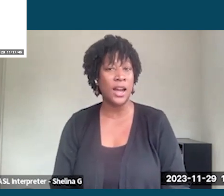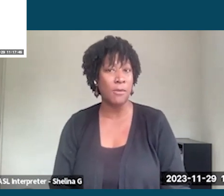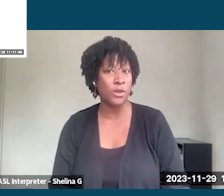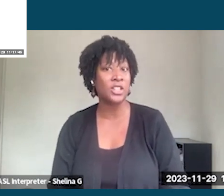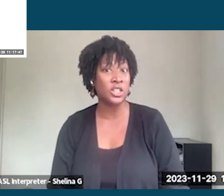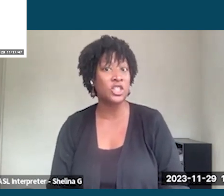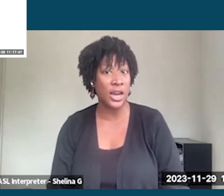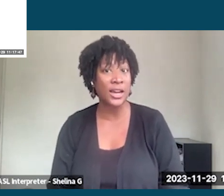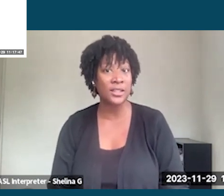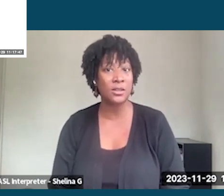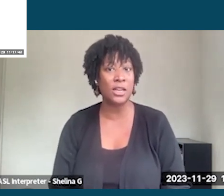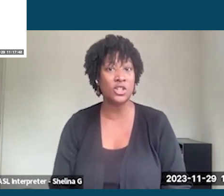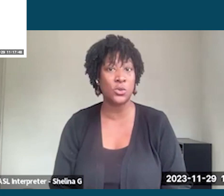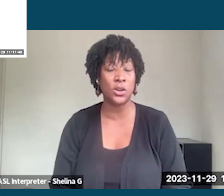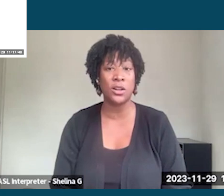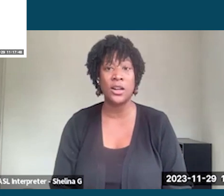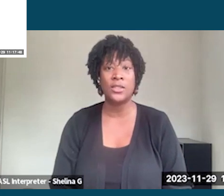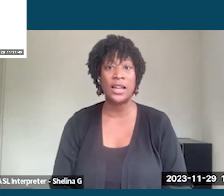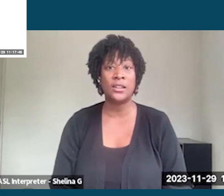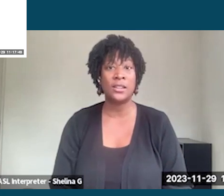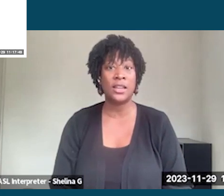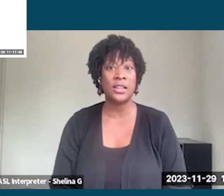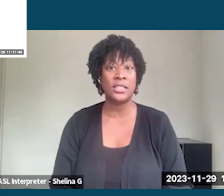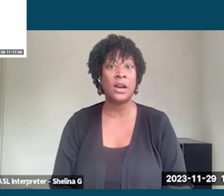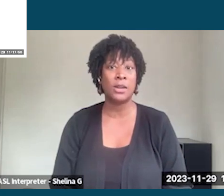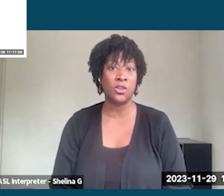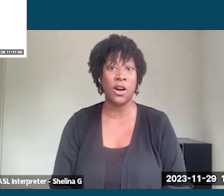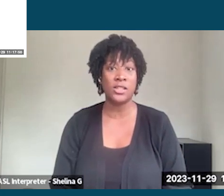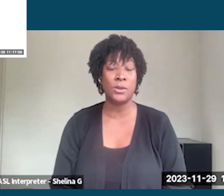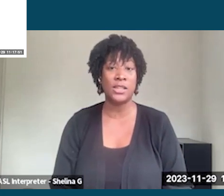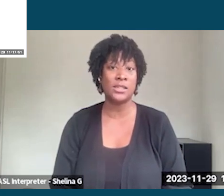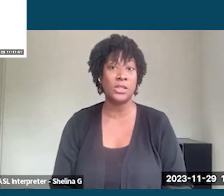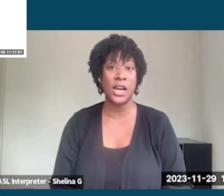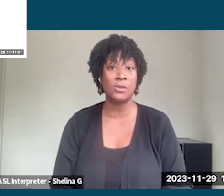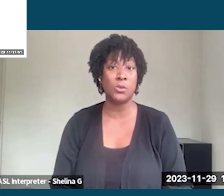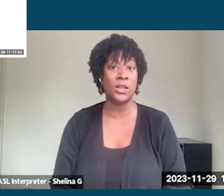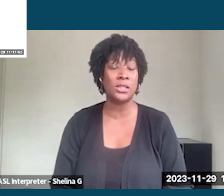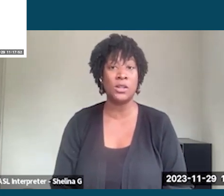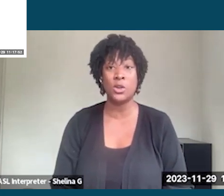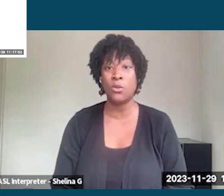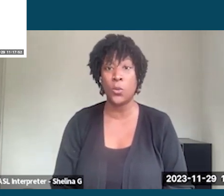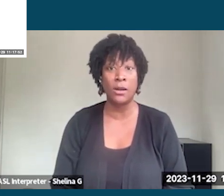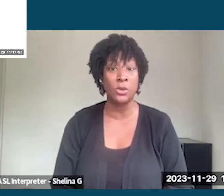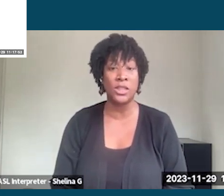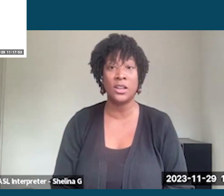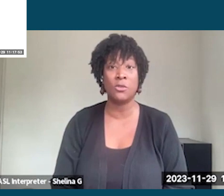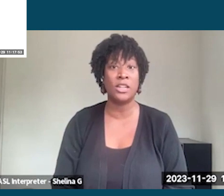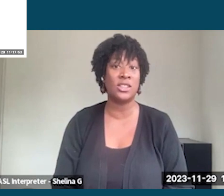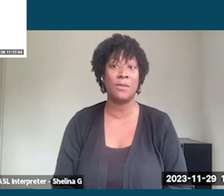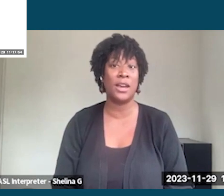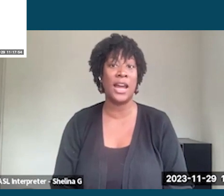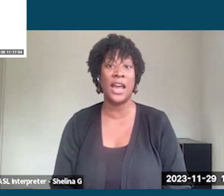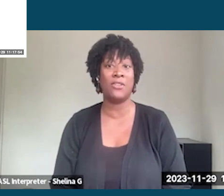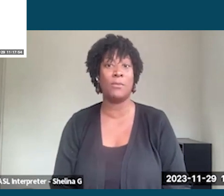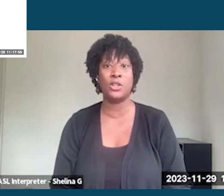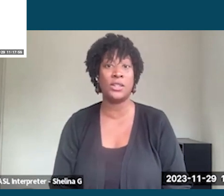constantly be doing that comprehension check to make sure that is coming across, because sometimes when someone is overwhelmed with the